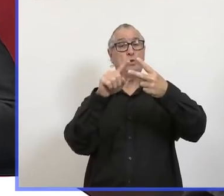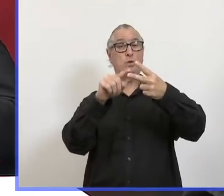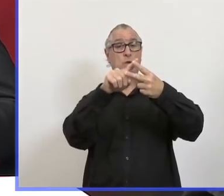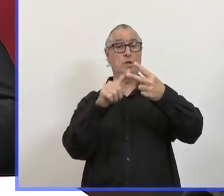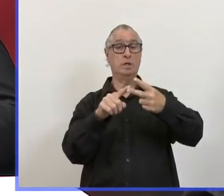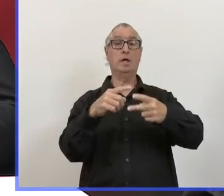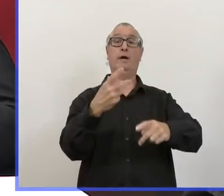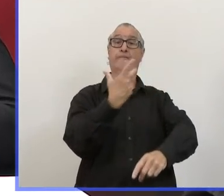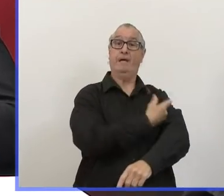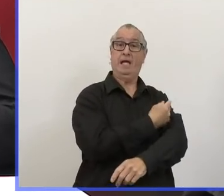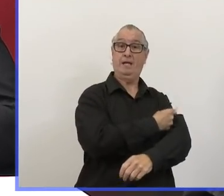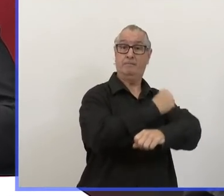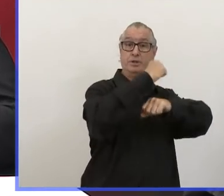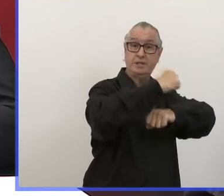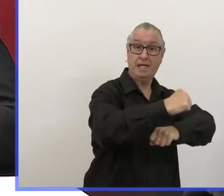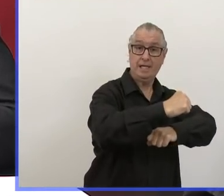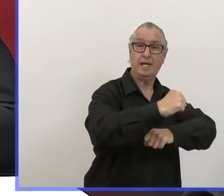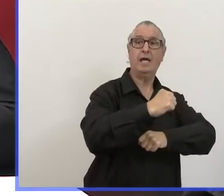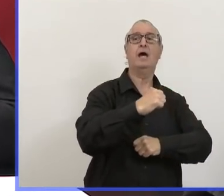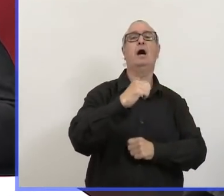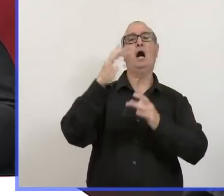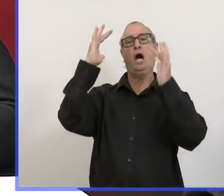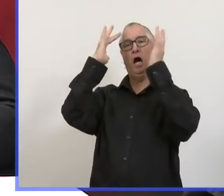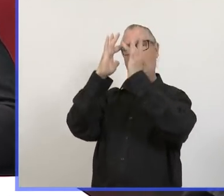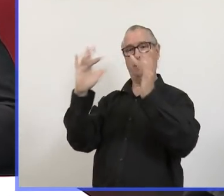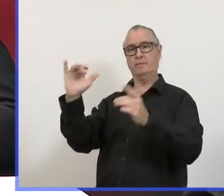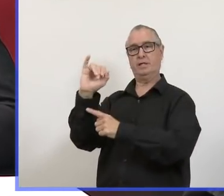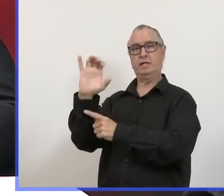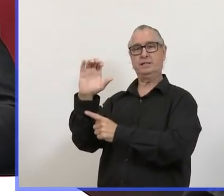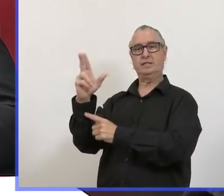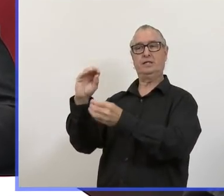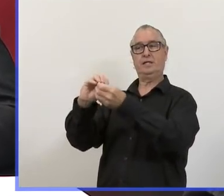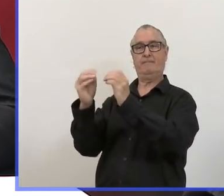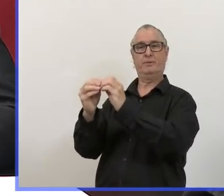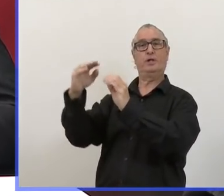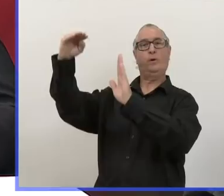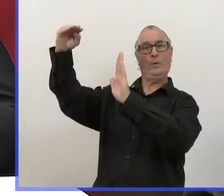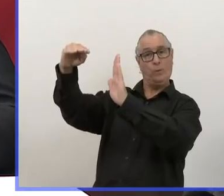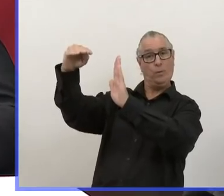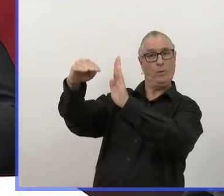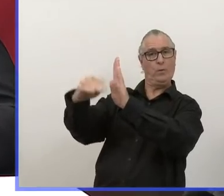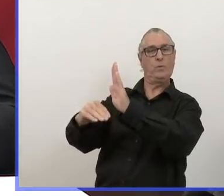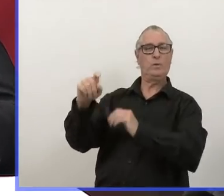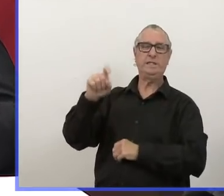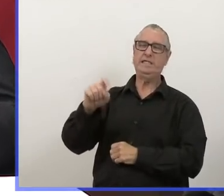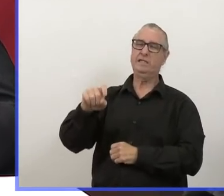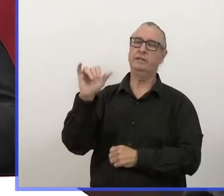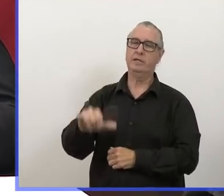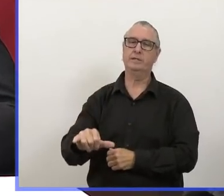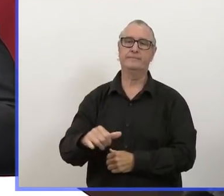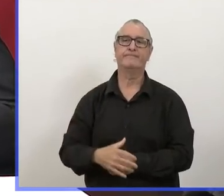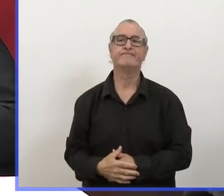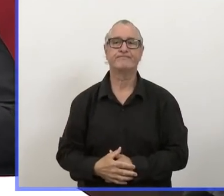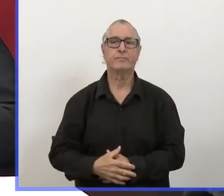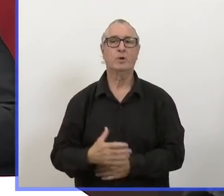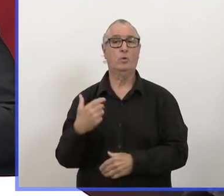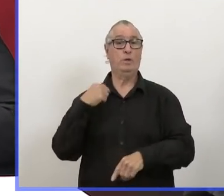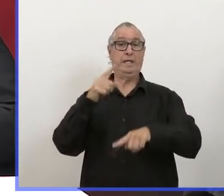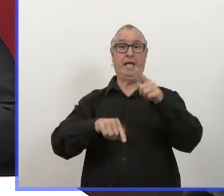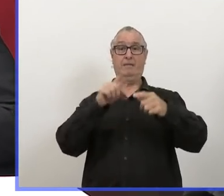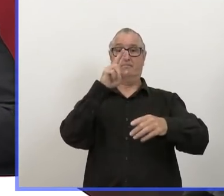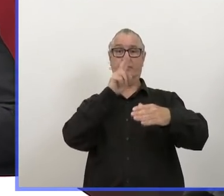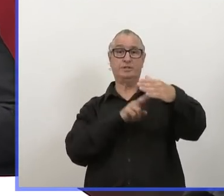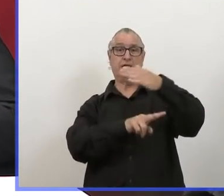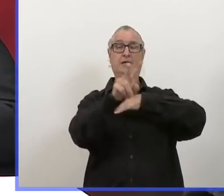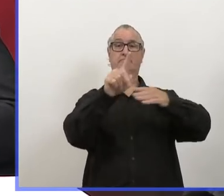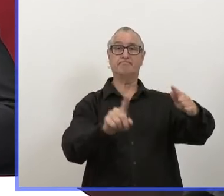right now. Again, in a month, we might have another variant. And we don't know much about the next variant that's going to come until it comes. And it takes a few months to really understand the impacts of